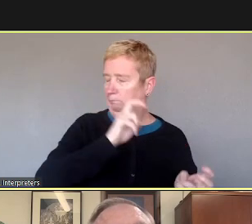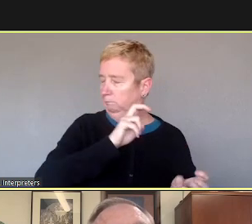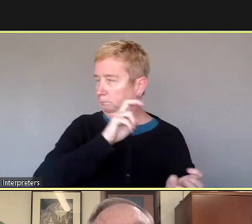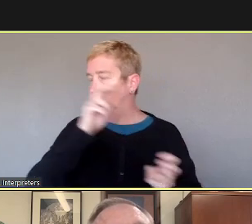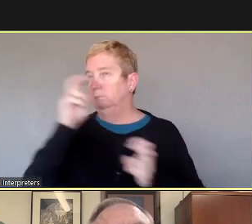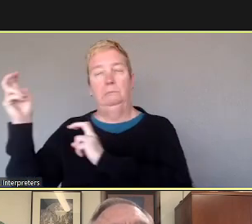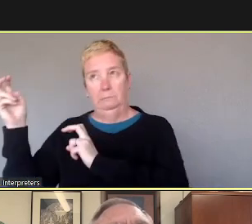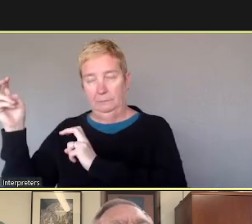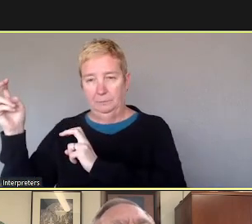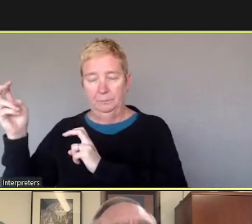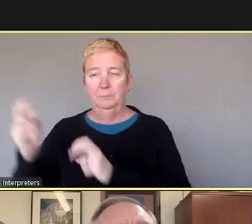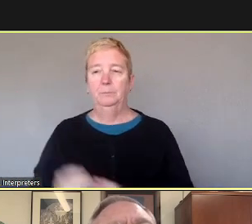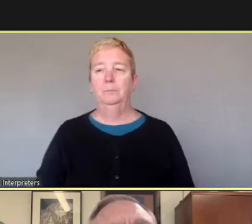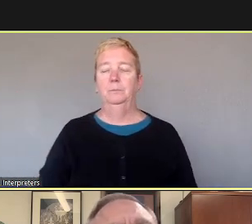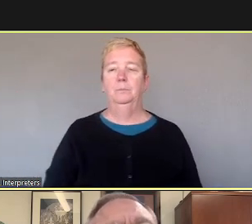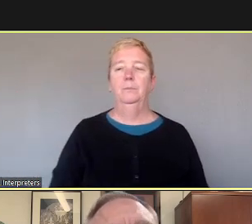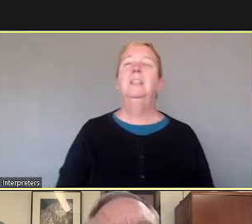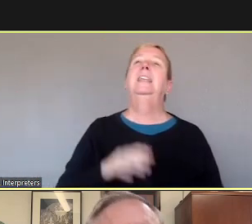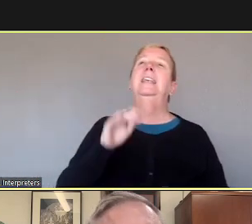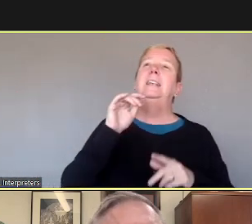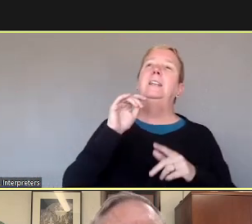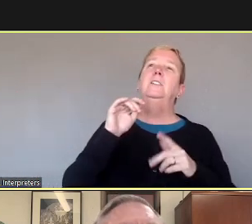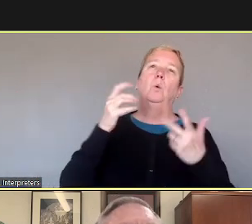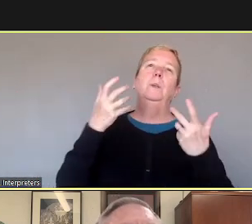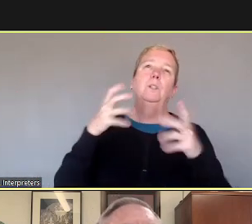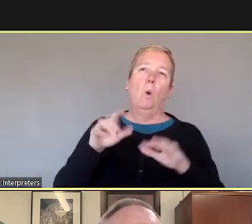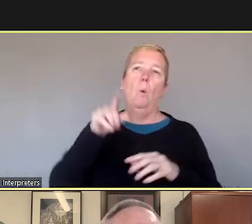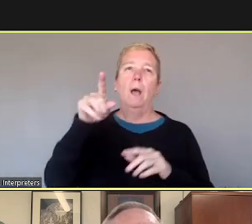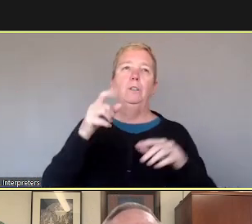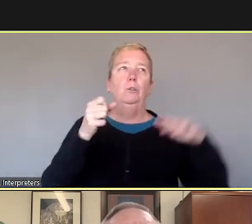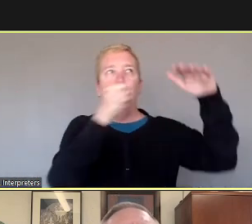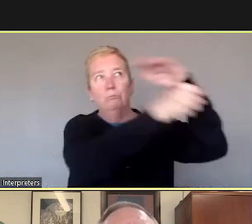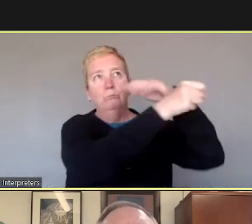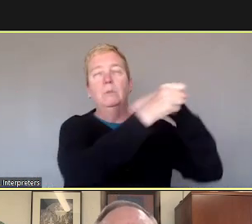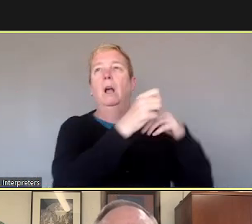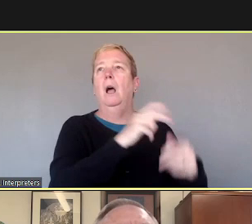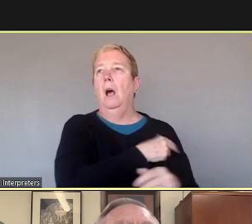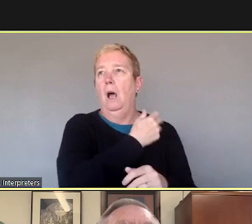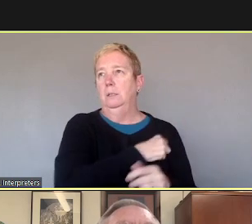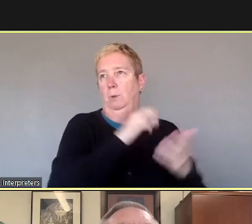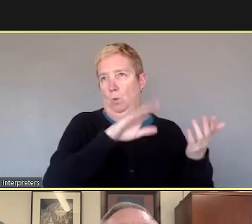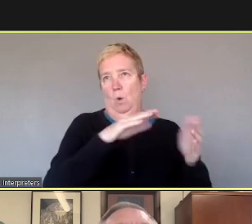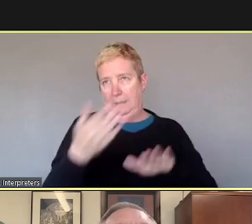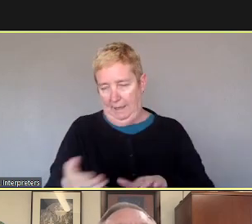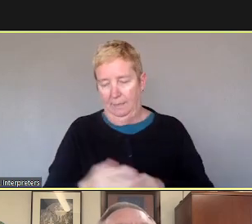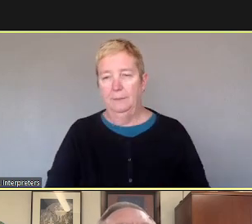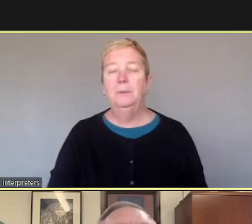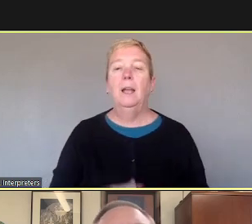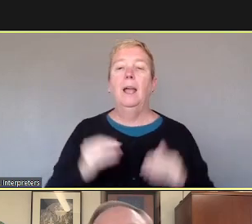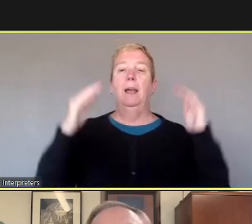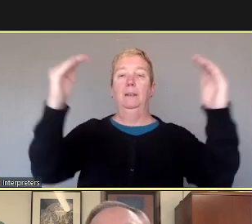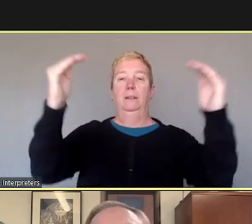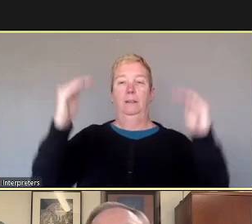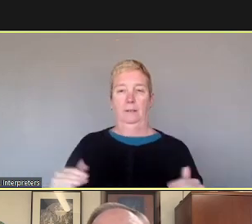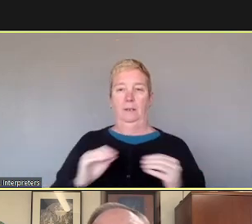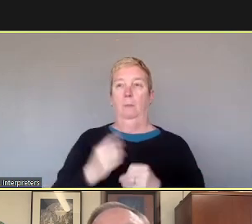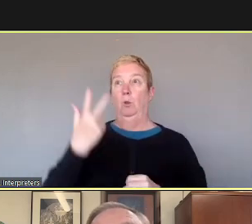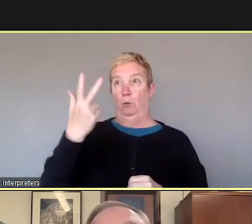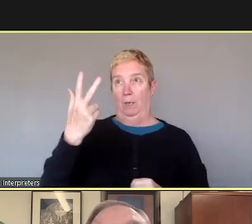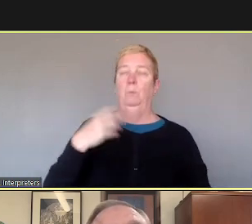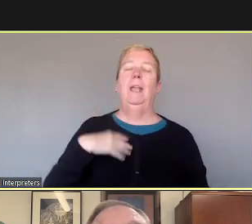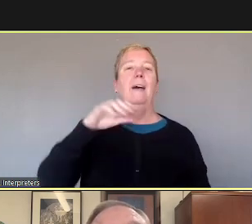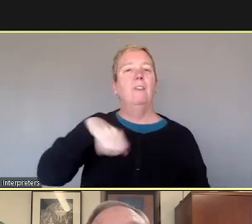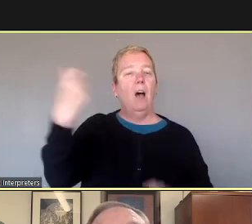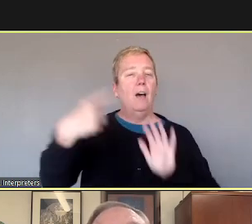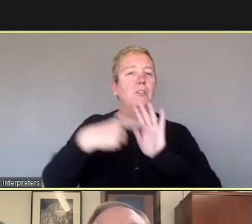hospitalization, a COVID-related hospitalization and death. And then tier 3 are other drugs that aren't